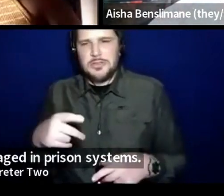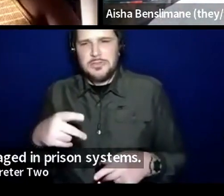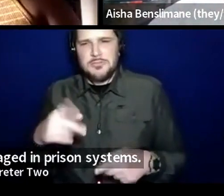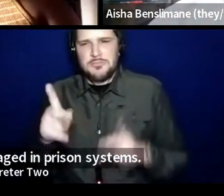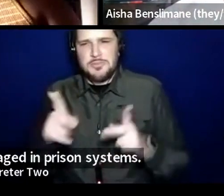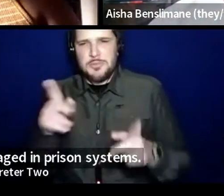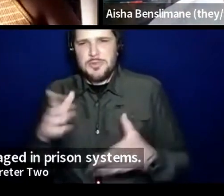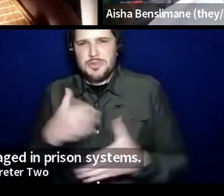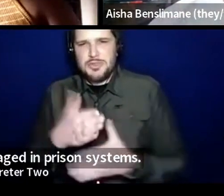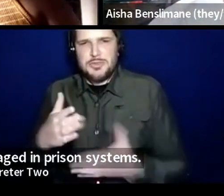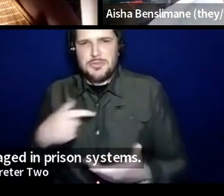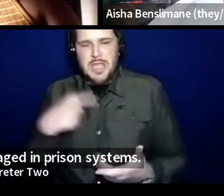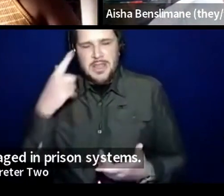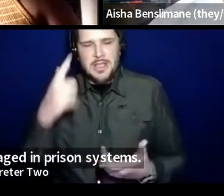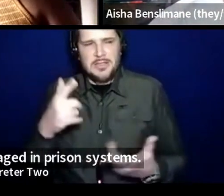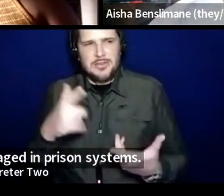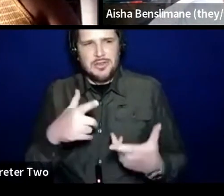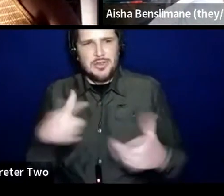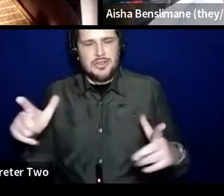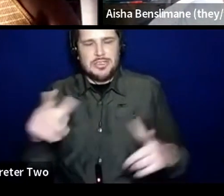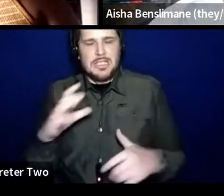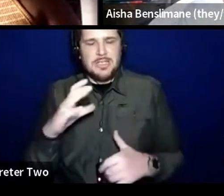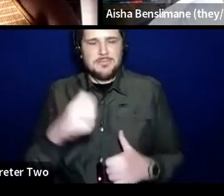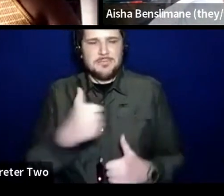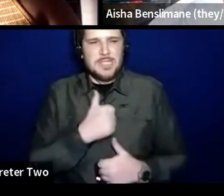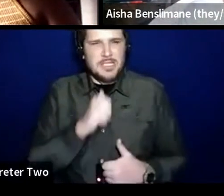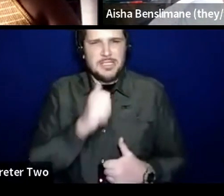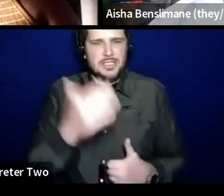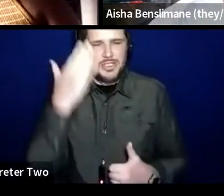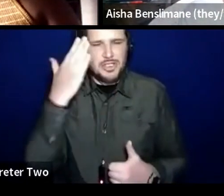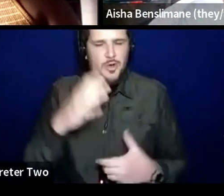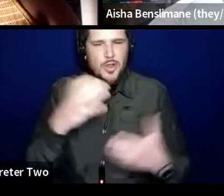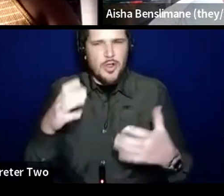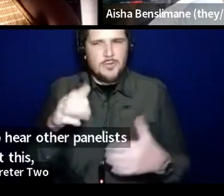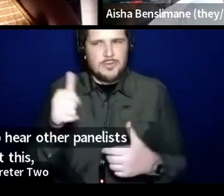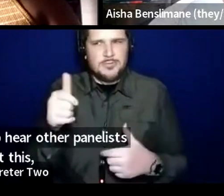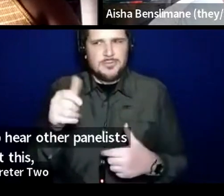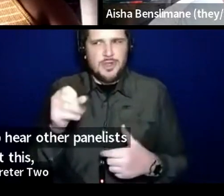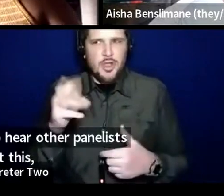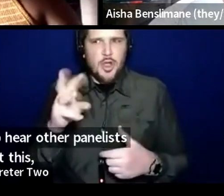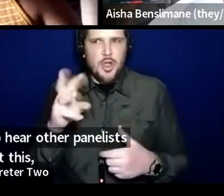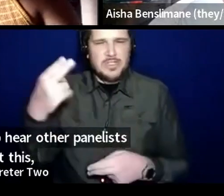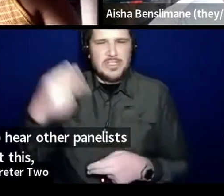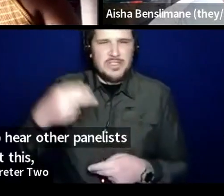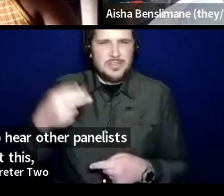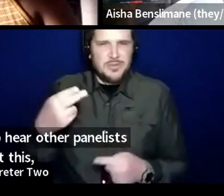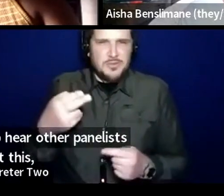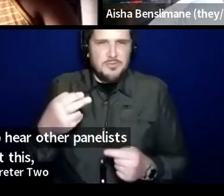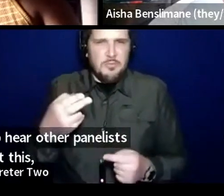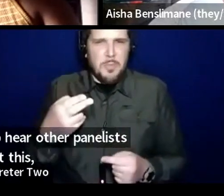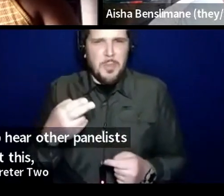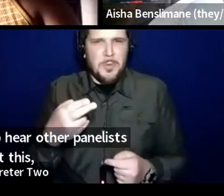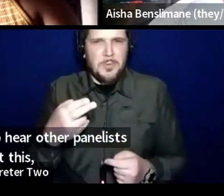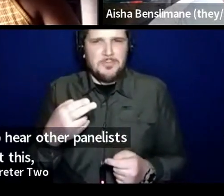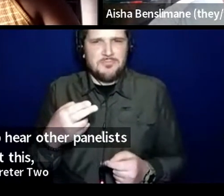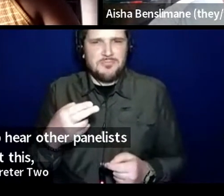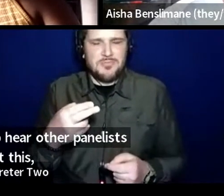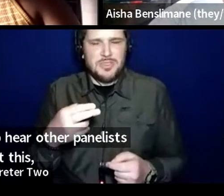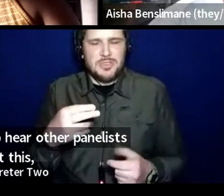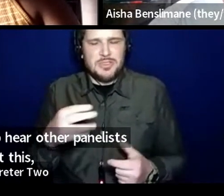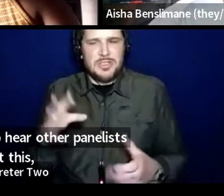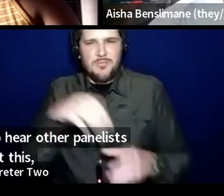like largely Canada doesn't know about its own histories that are ongoing and present around